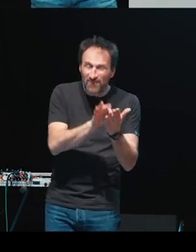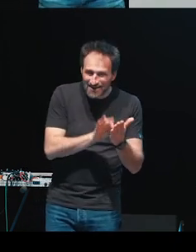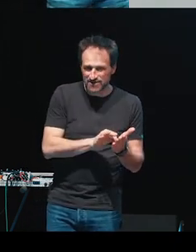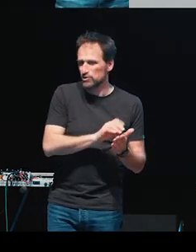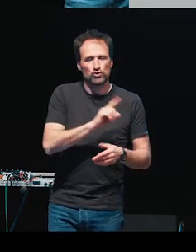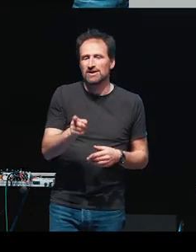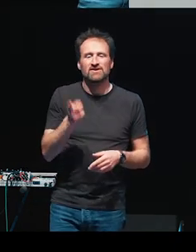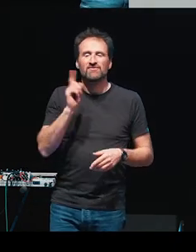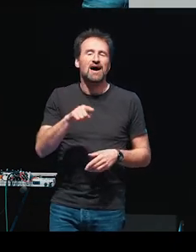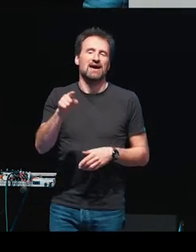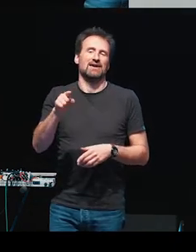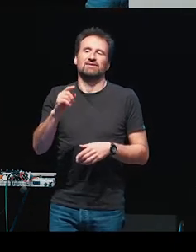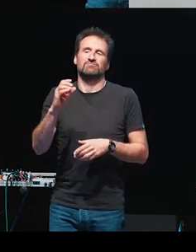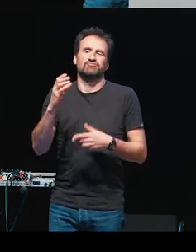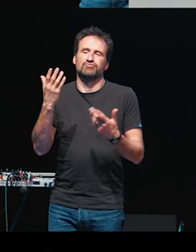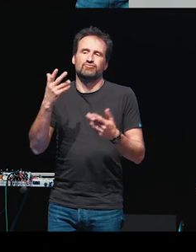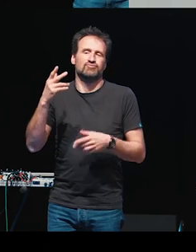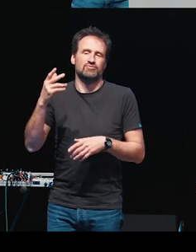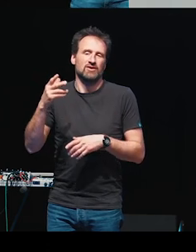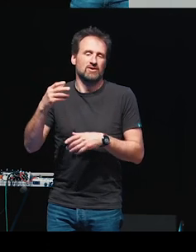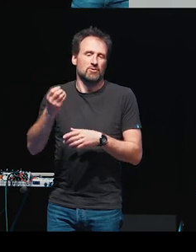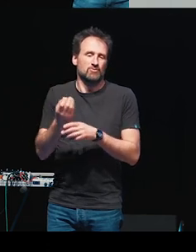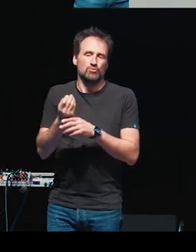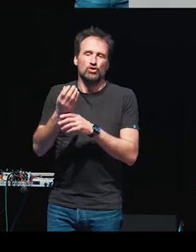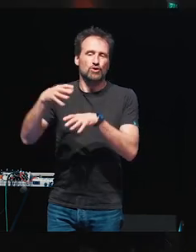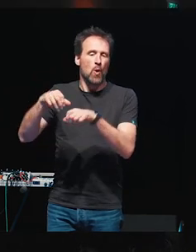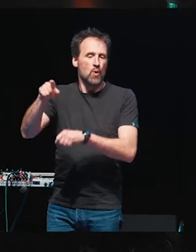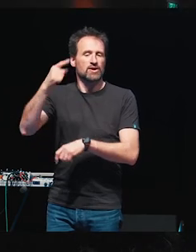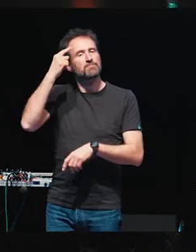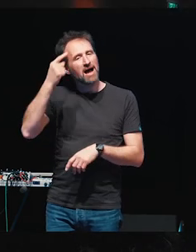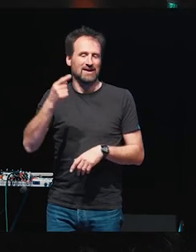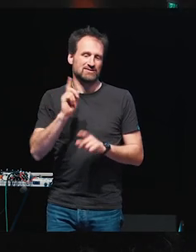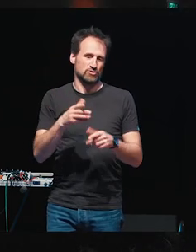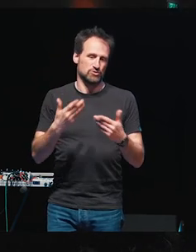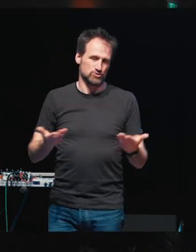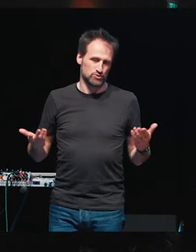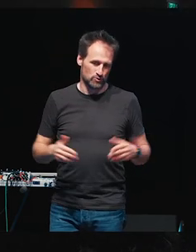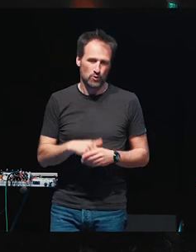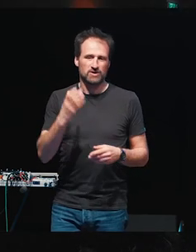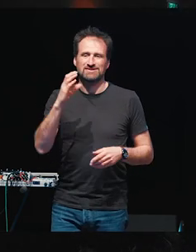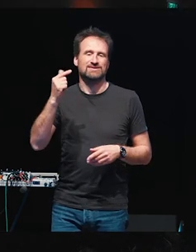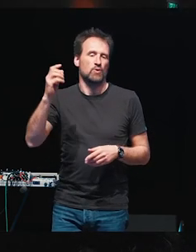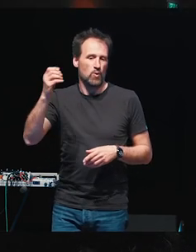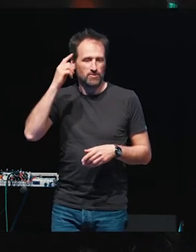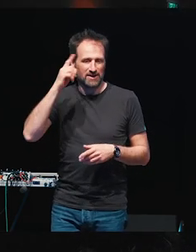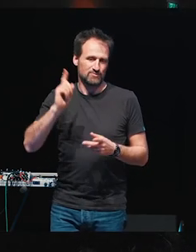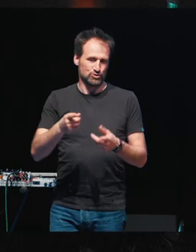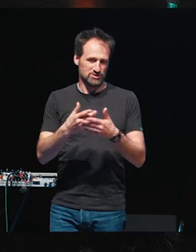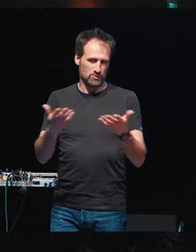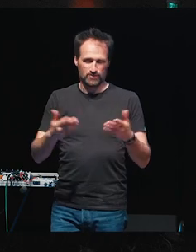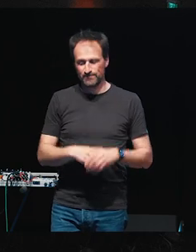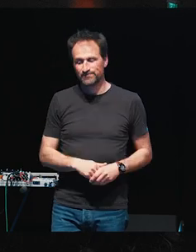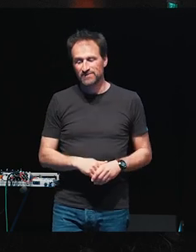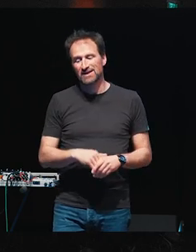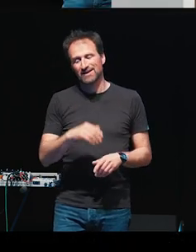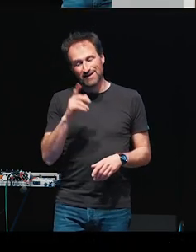do it. And most importantly, if it's one thing you're taking from my talk, A/B testing is mainly done to learn. It may not be the